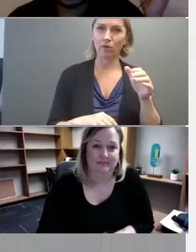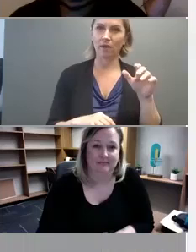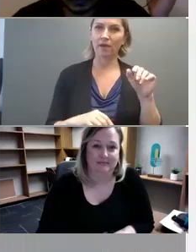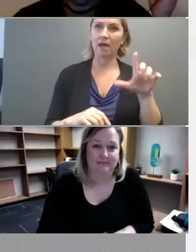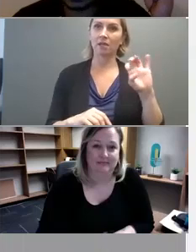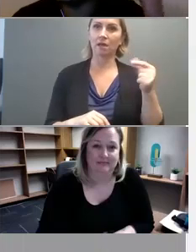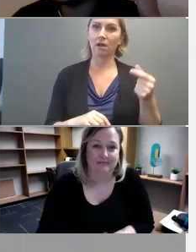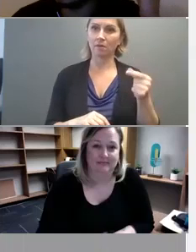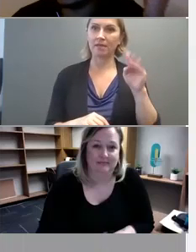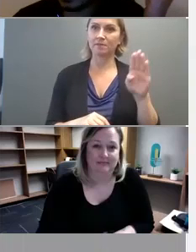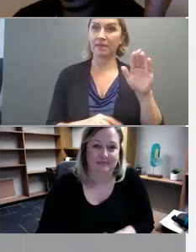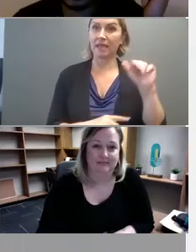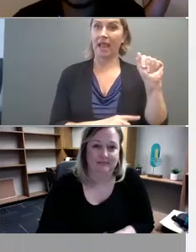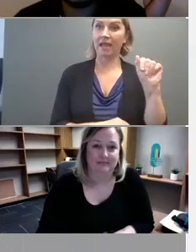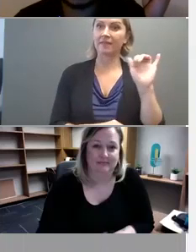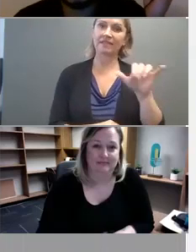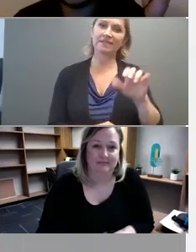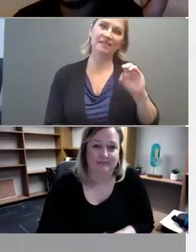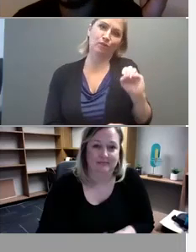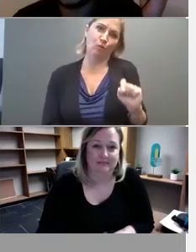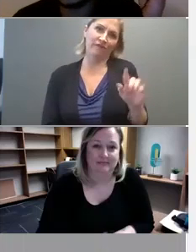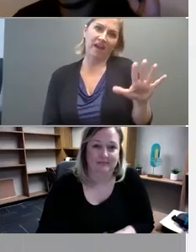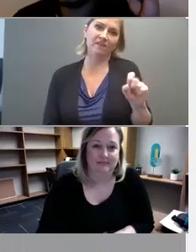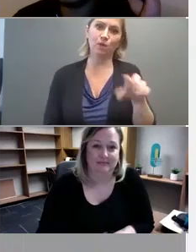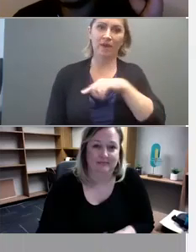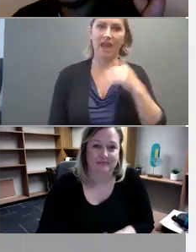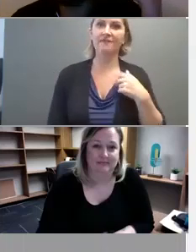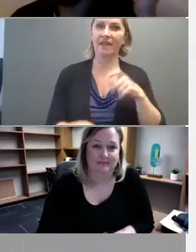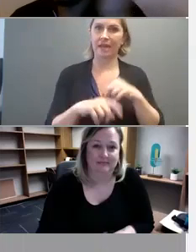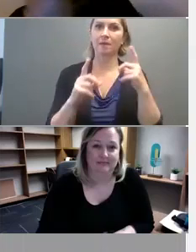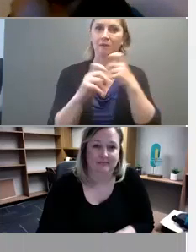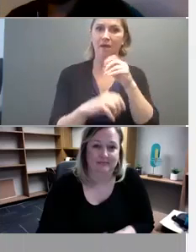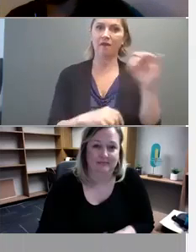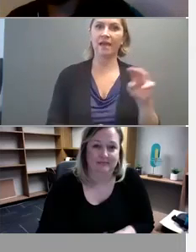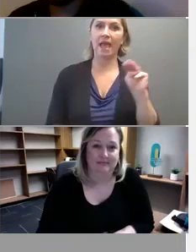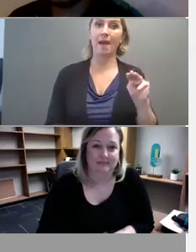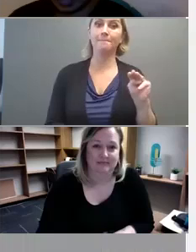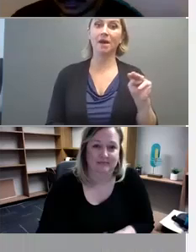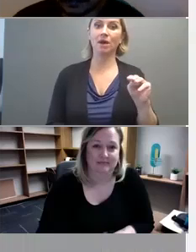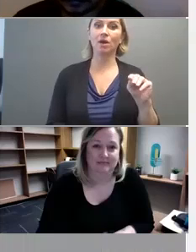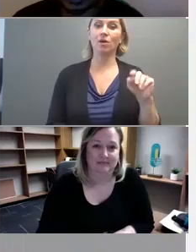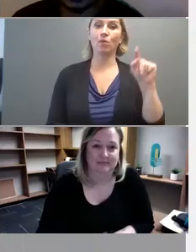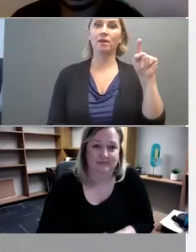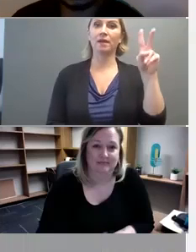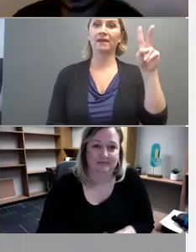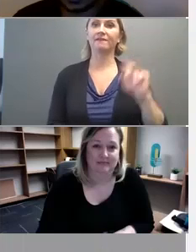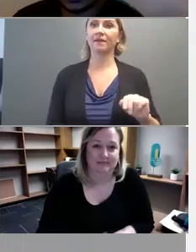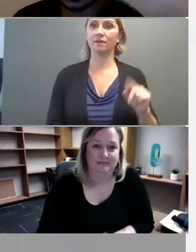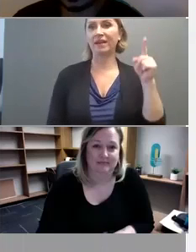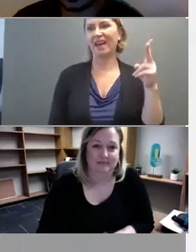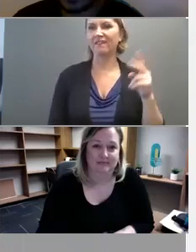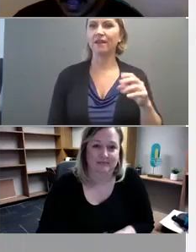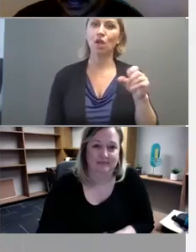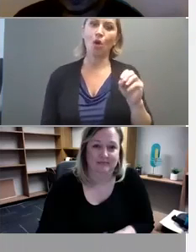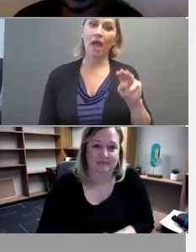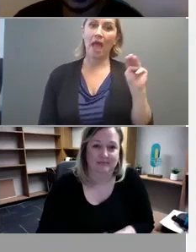ba in our case is 0.5. So we have the time complexity of m raised to the power of half. Now m raised